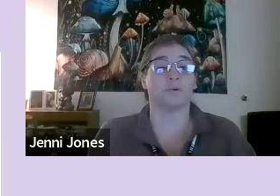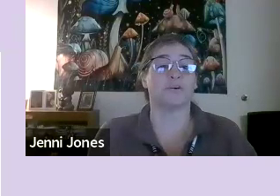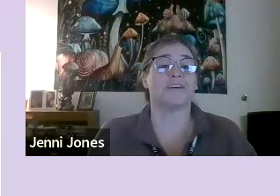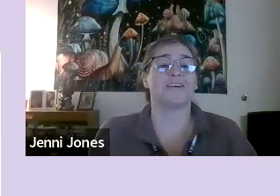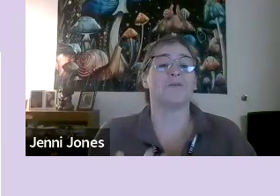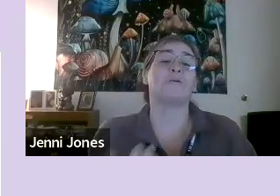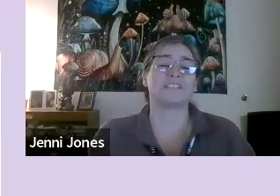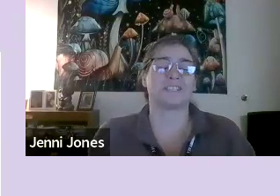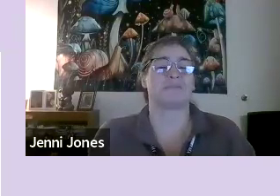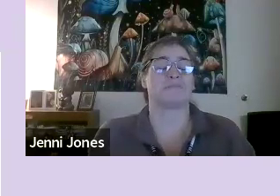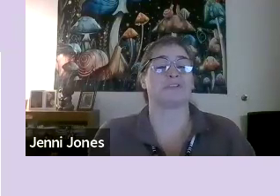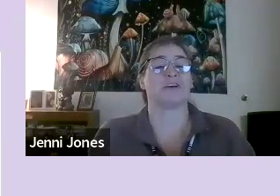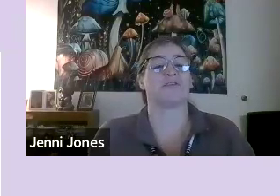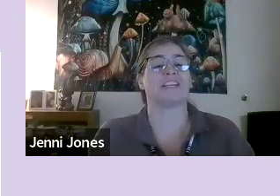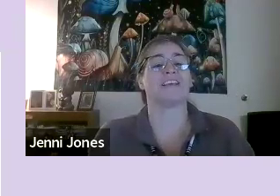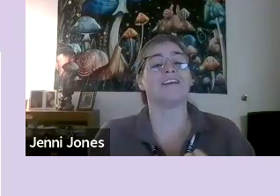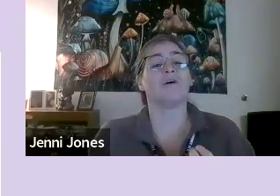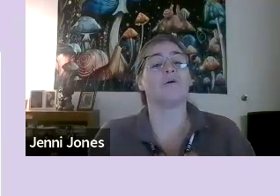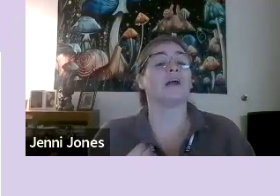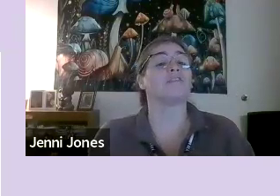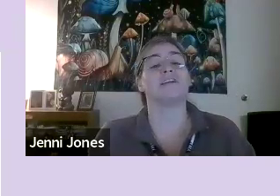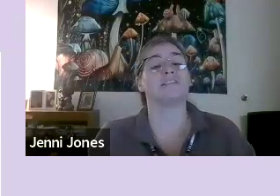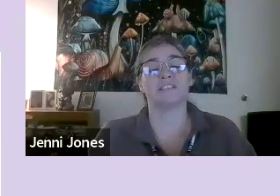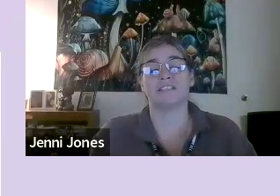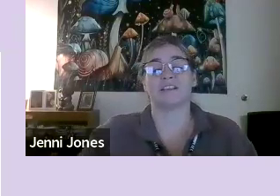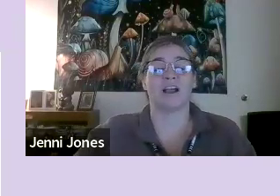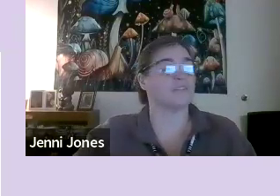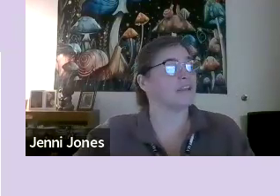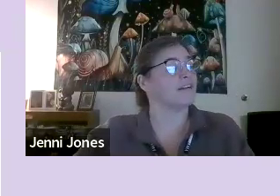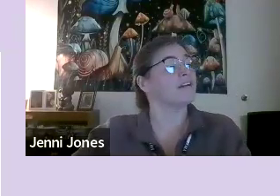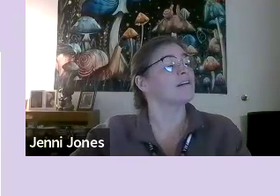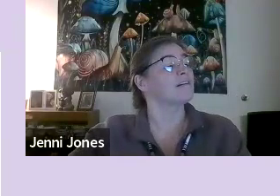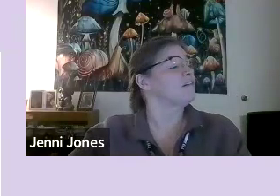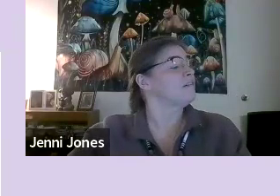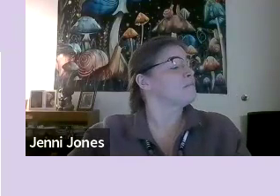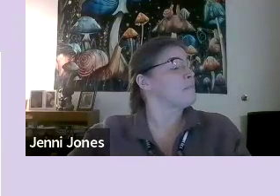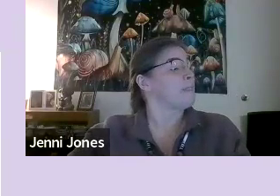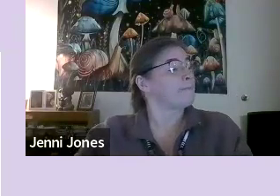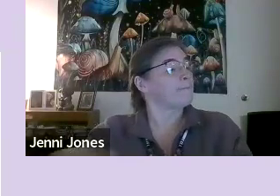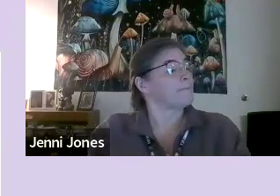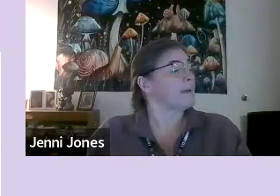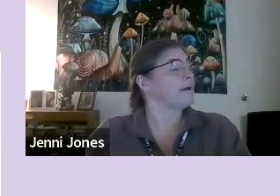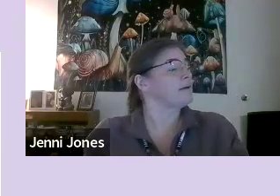us more susceptible to COVID or other illnesses that are out there.